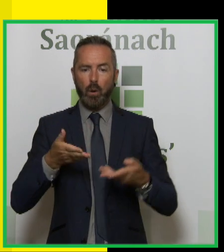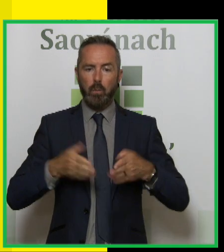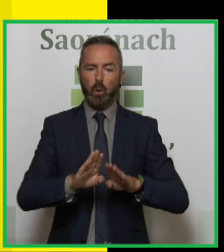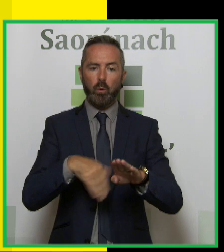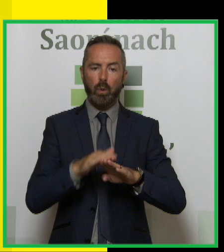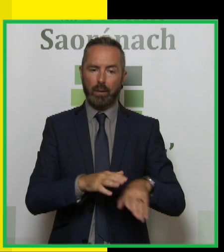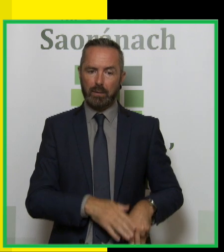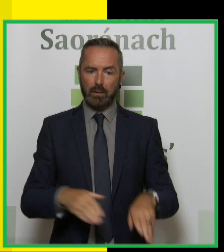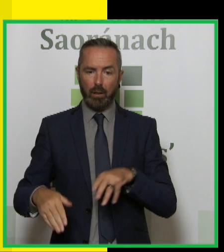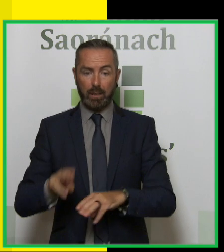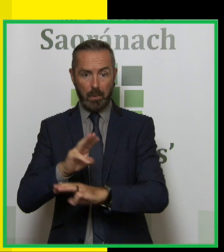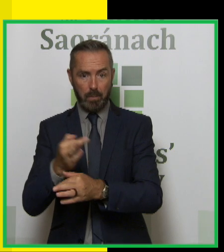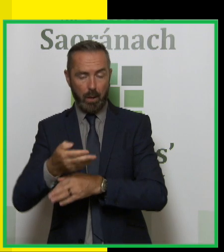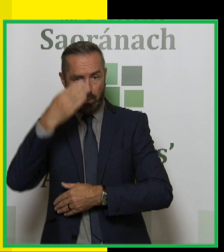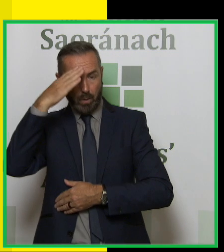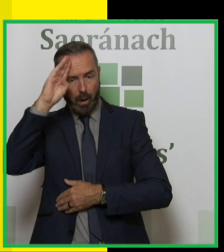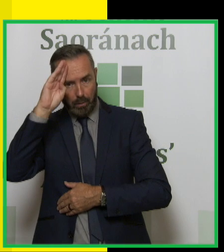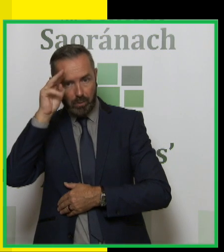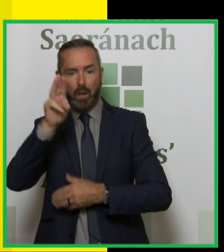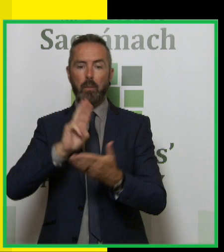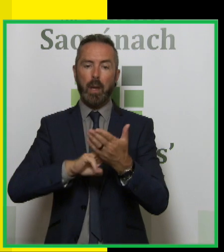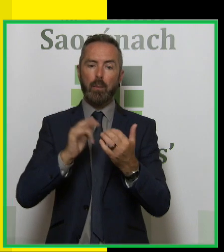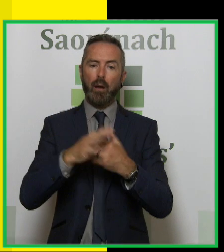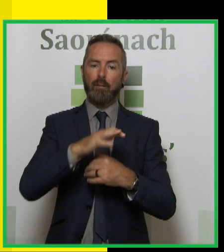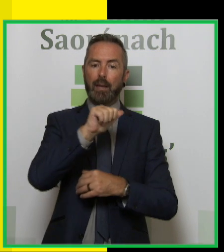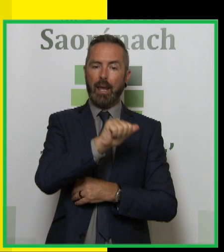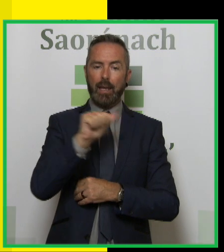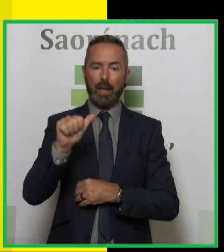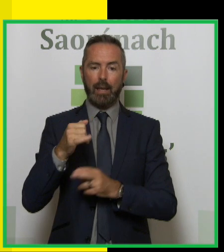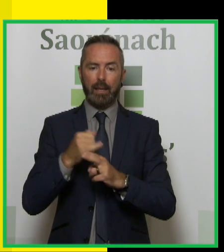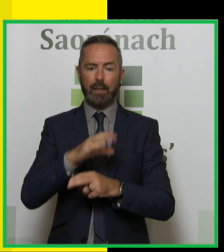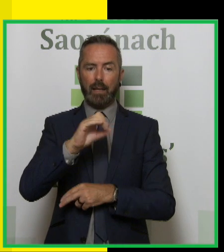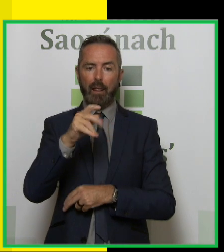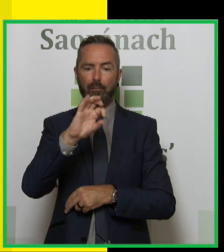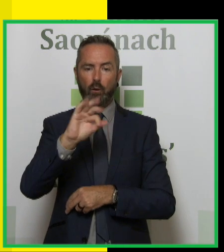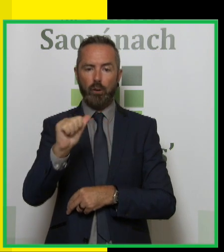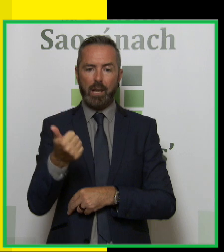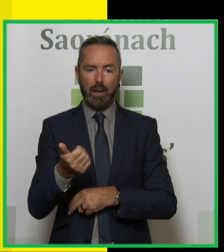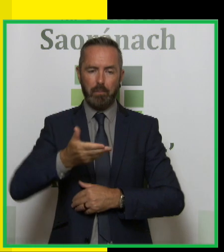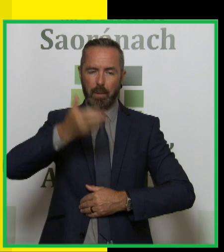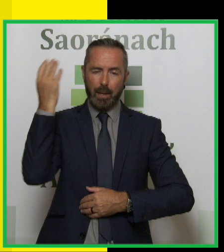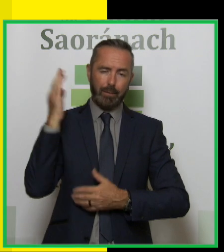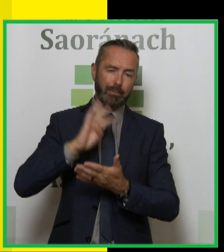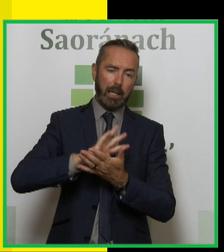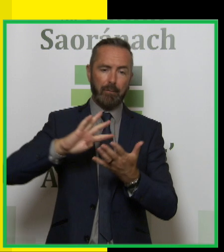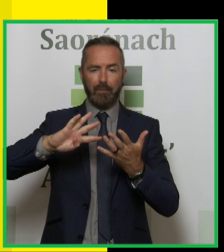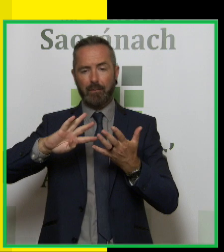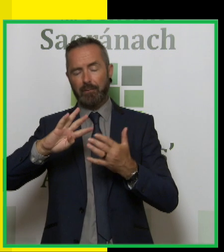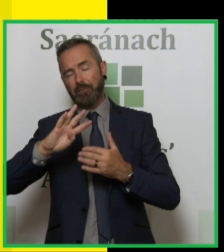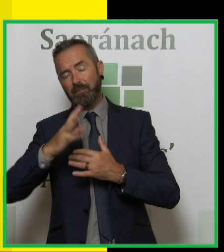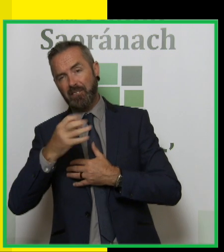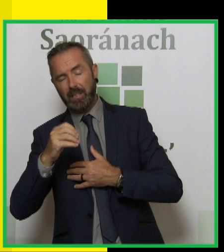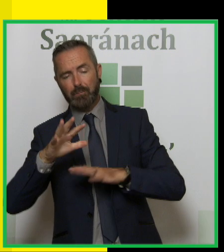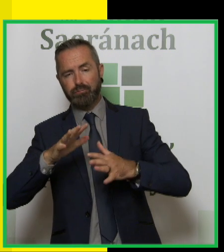Irish parents, who was a member of AA in Sun Valley in California in the early 50s, but realized